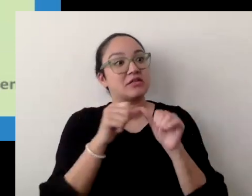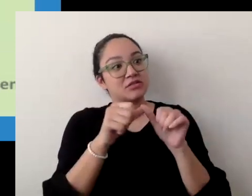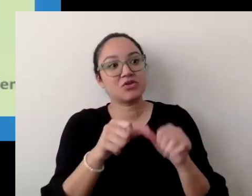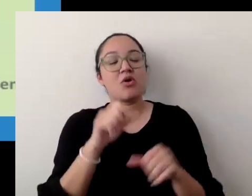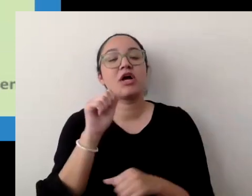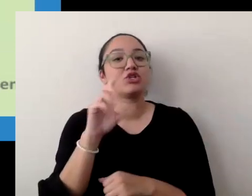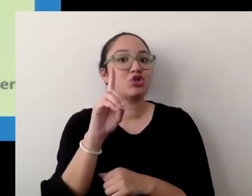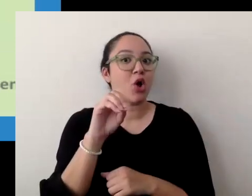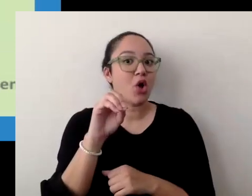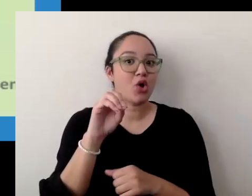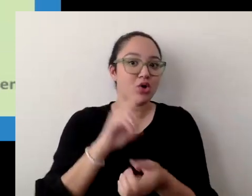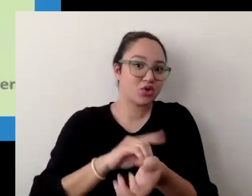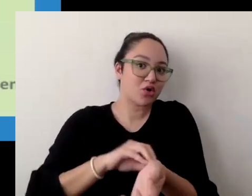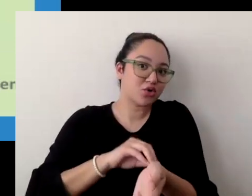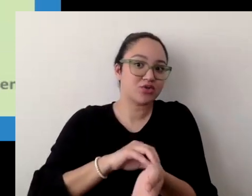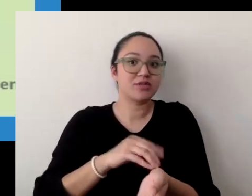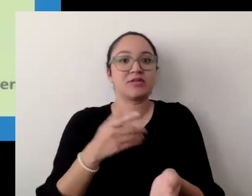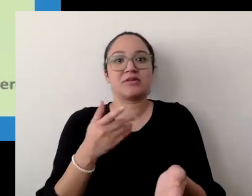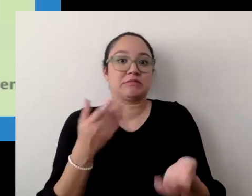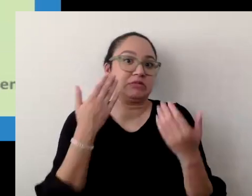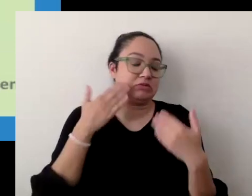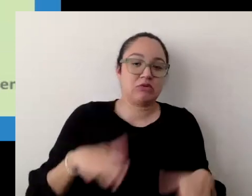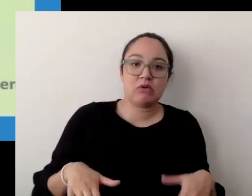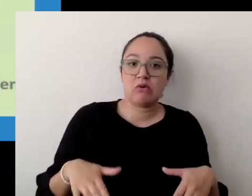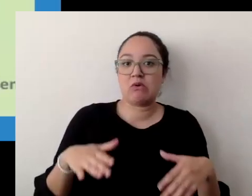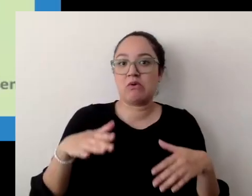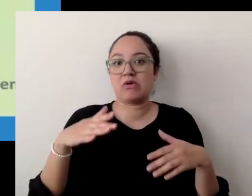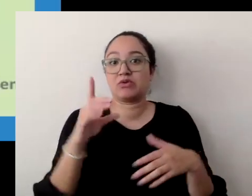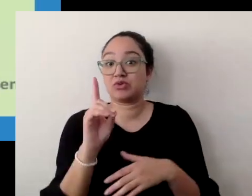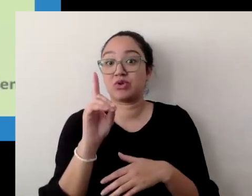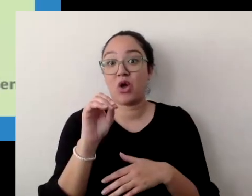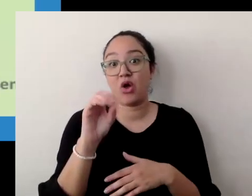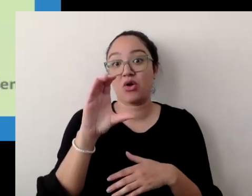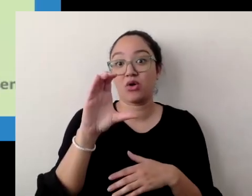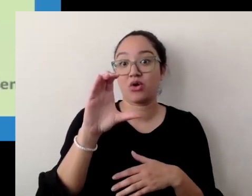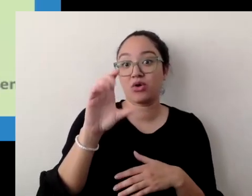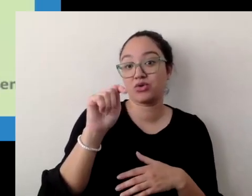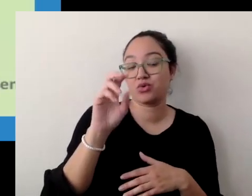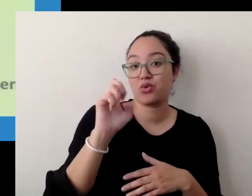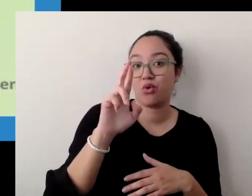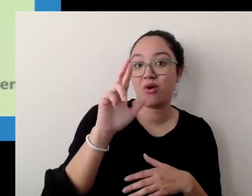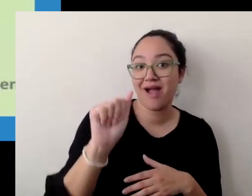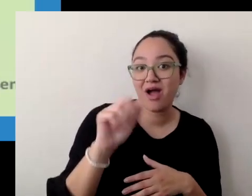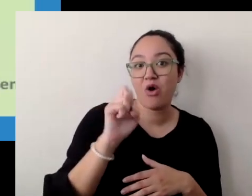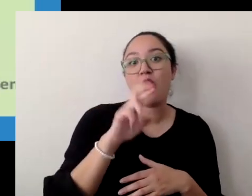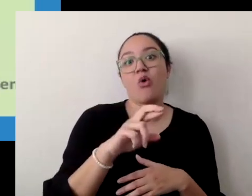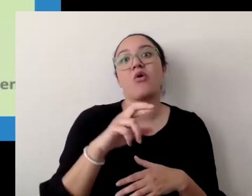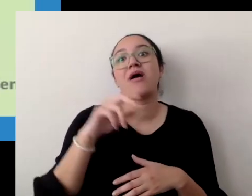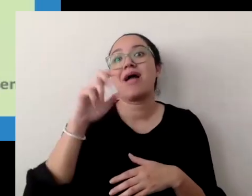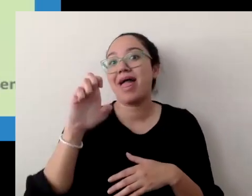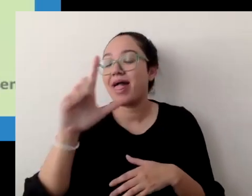el doctor. I mean, the doctor, we don't know if it is la doctora or el doctor. Mm-hmm. So,